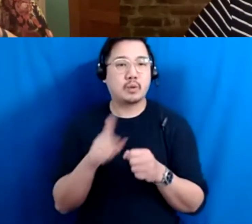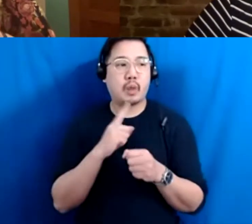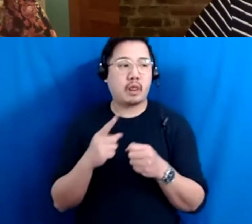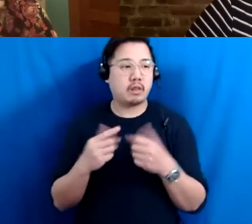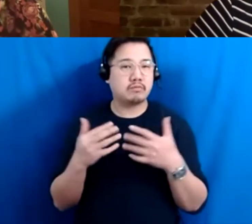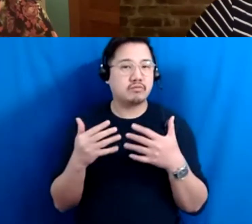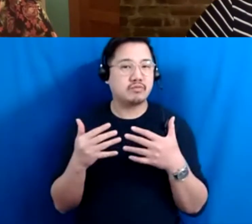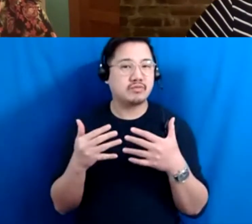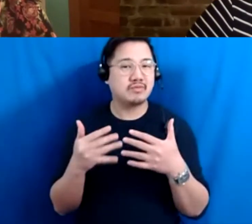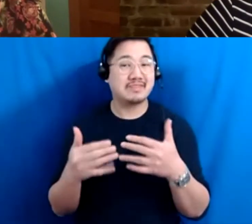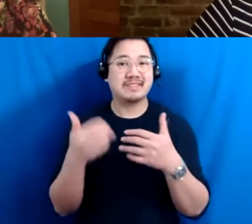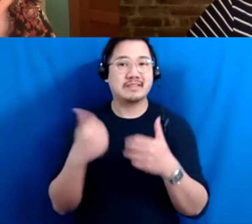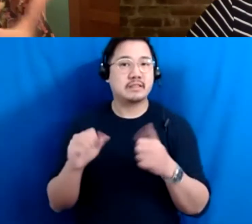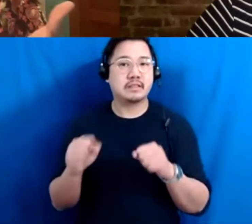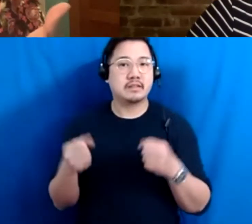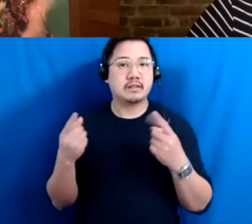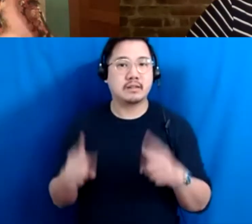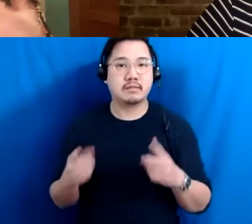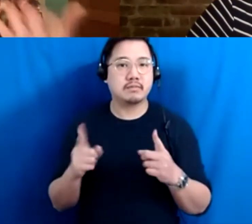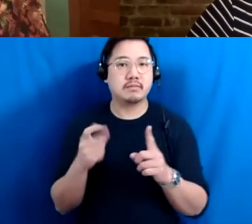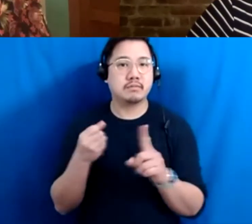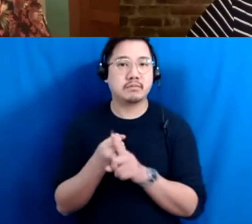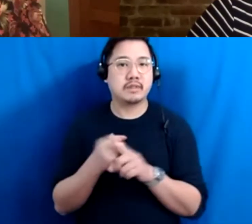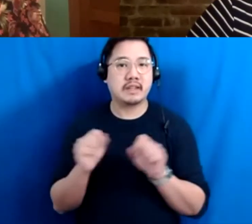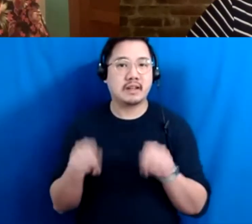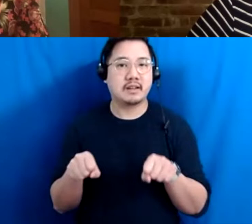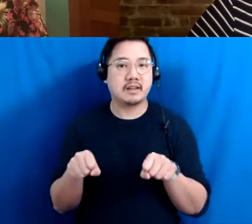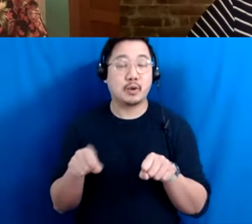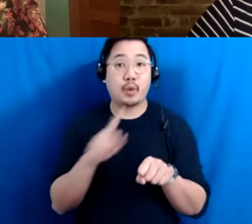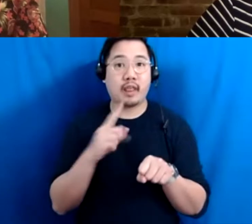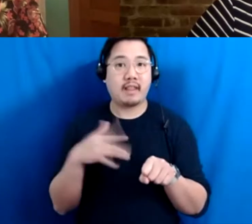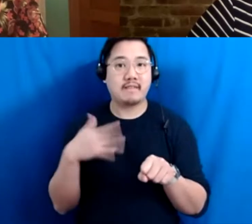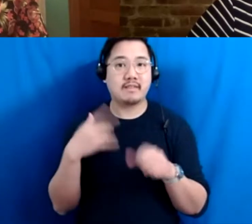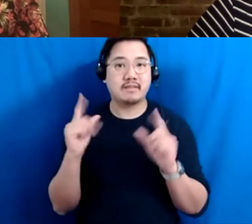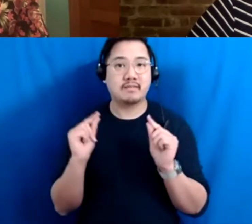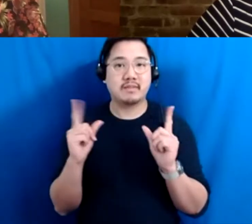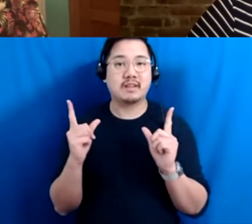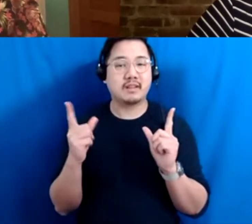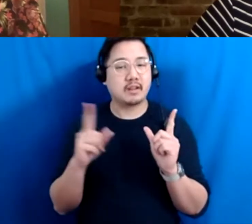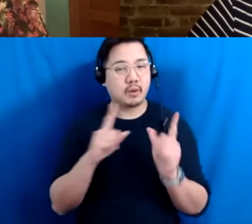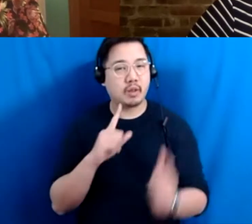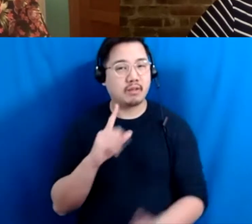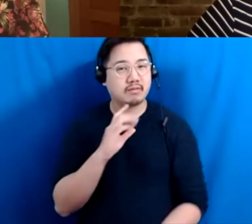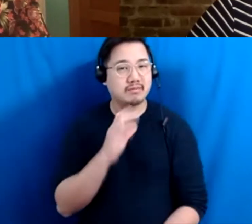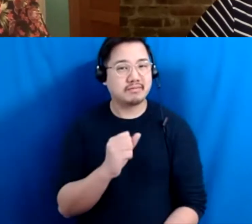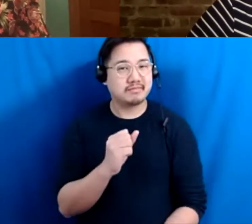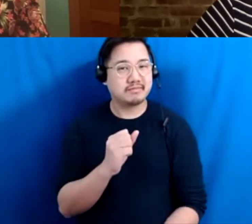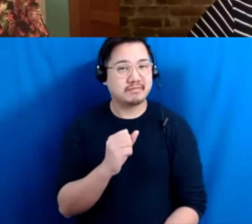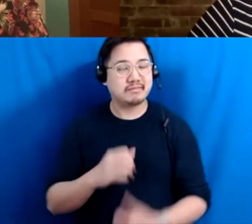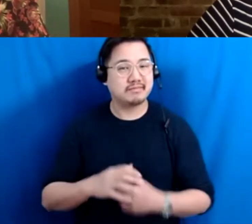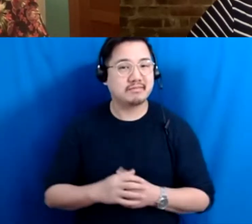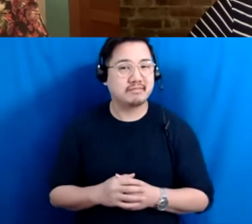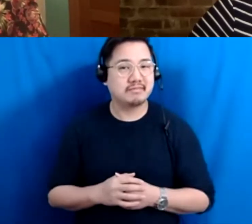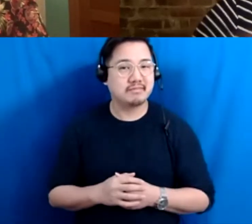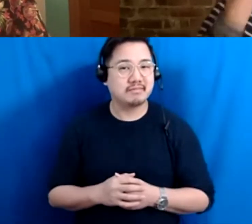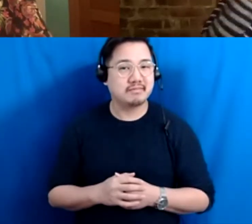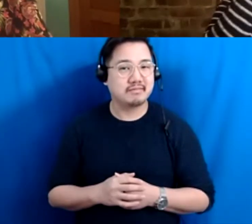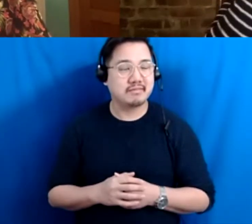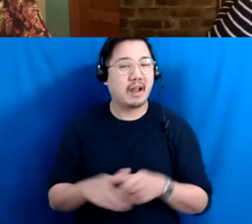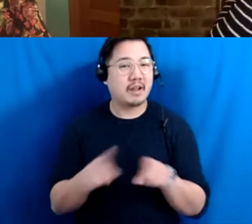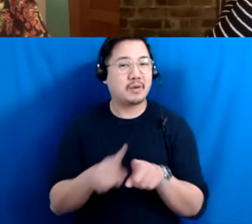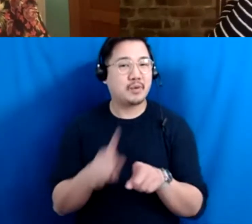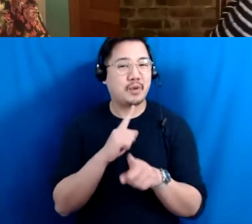Anything. And it was that feeling of surprise that I was interested in, and that matched the